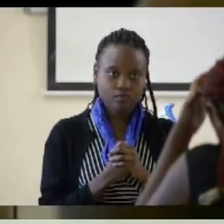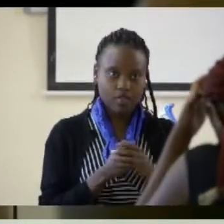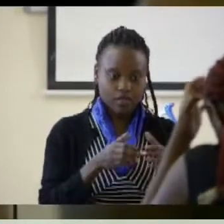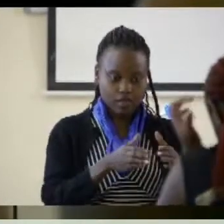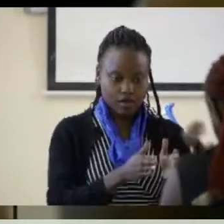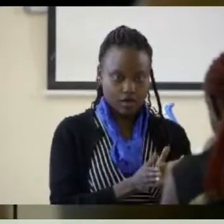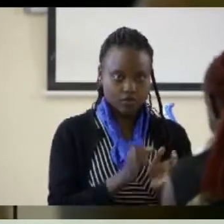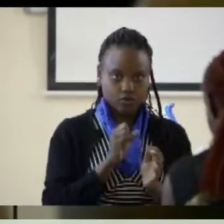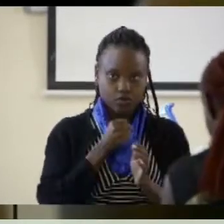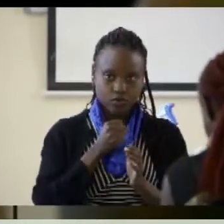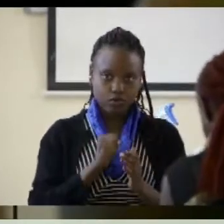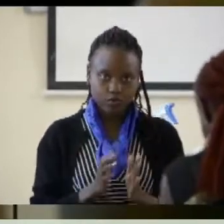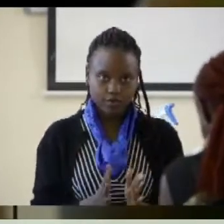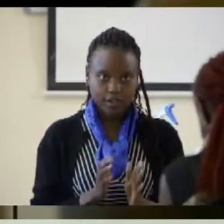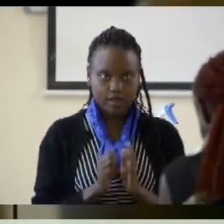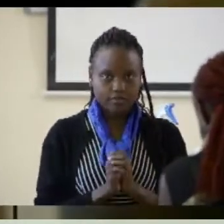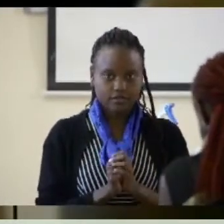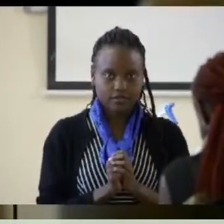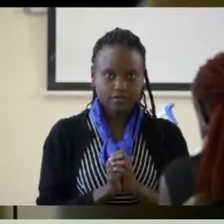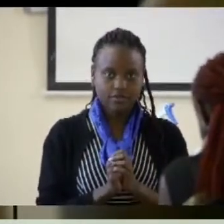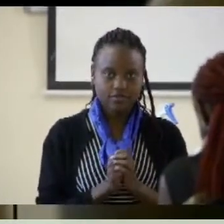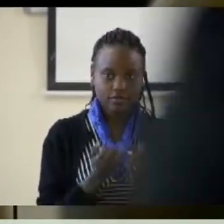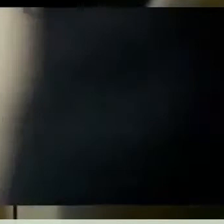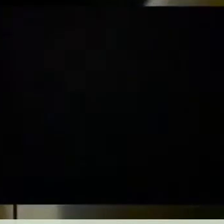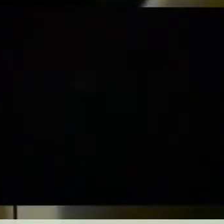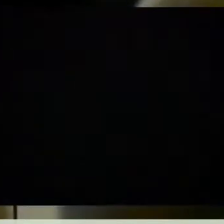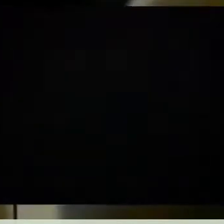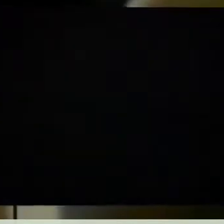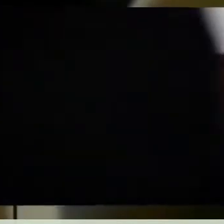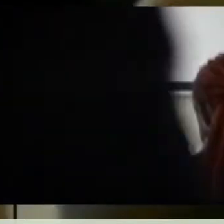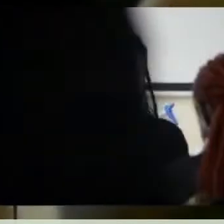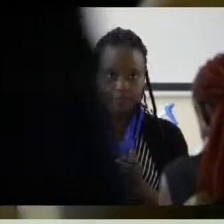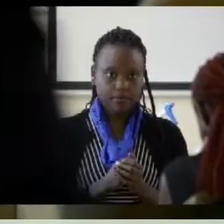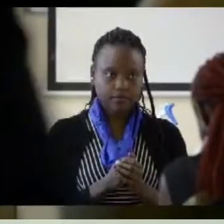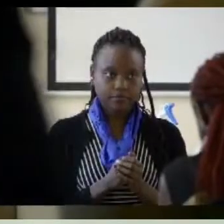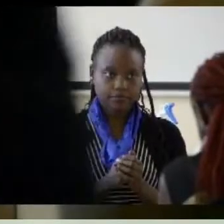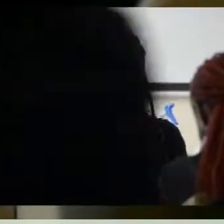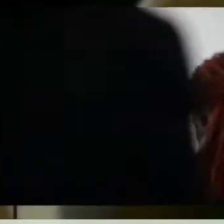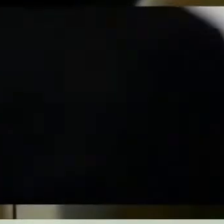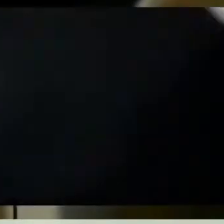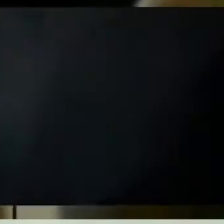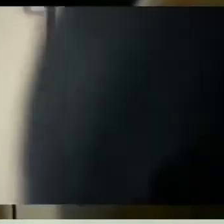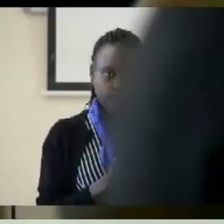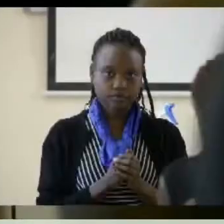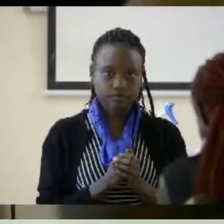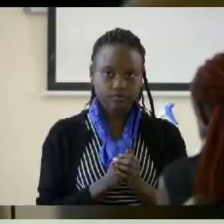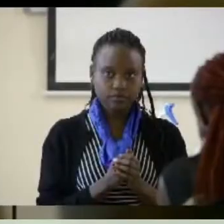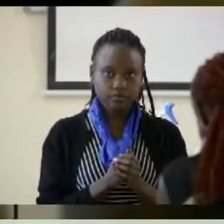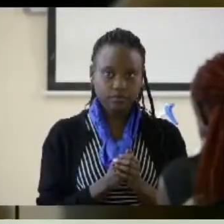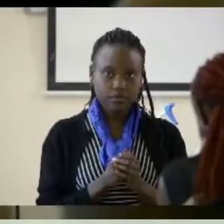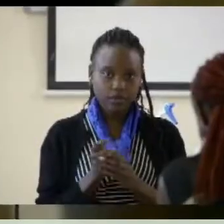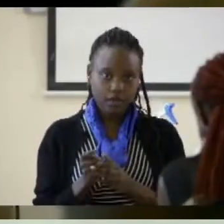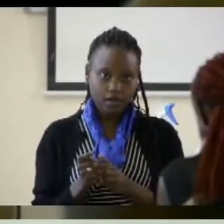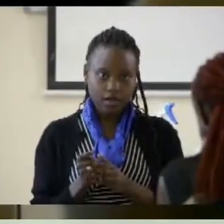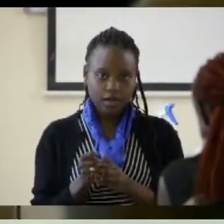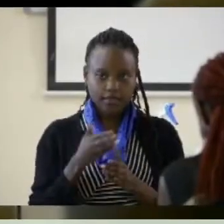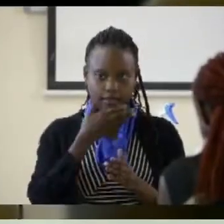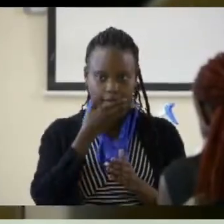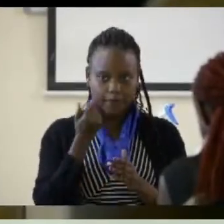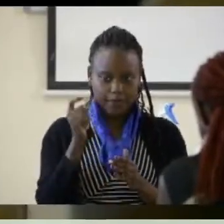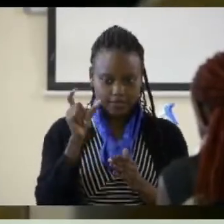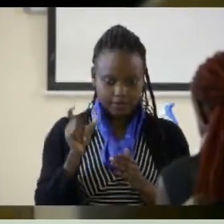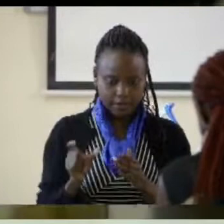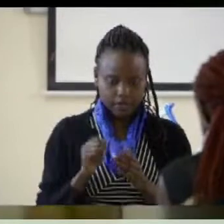of elders that are now coming up. Are they bona fide? Are they